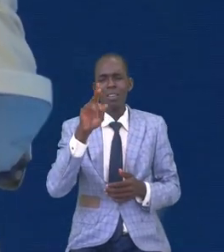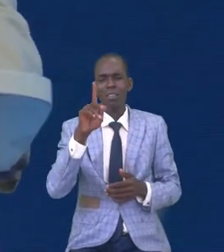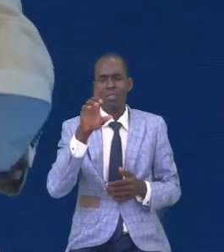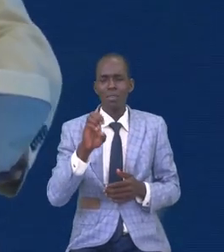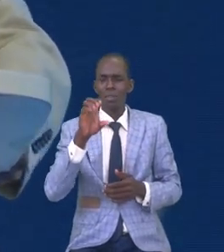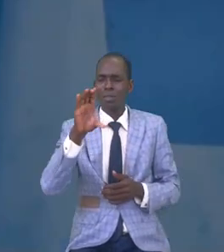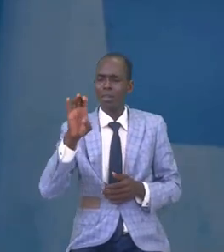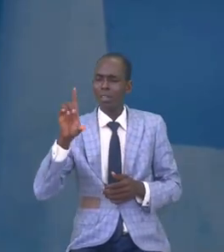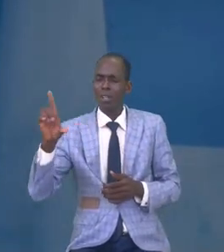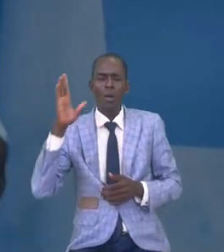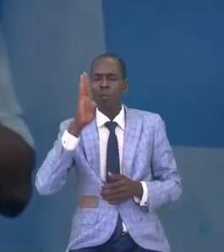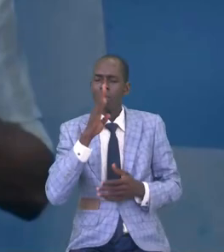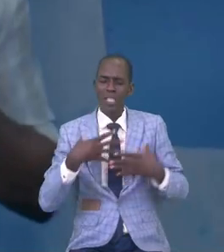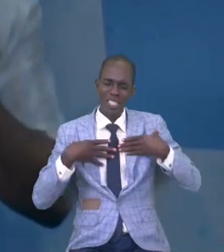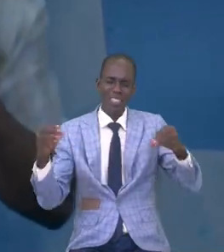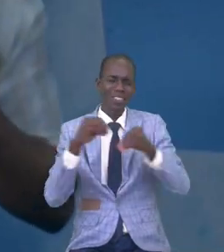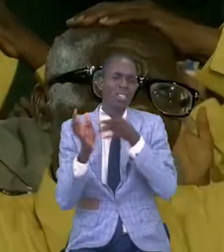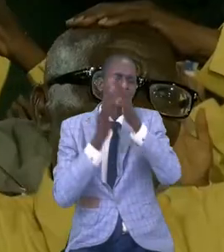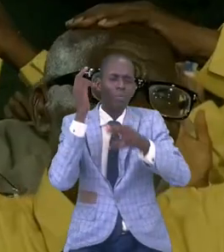in Jesus' name.